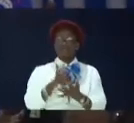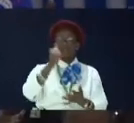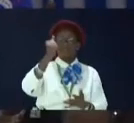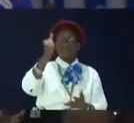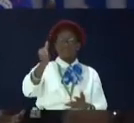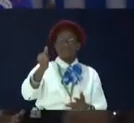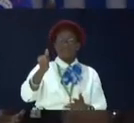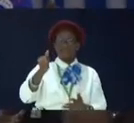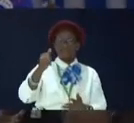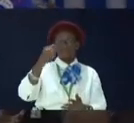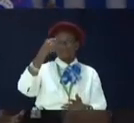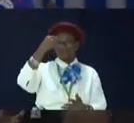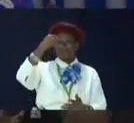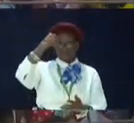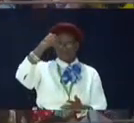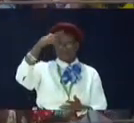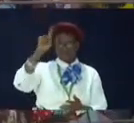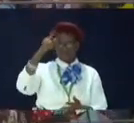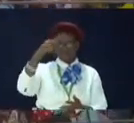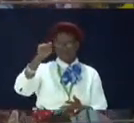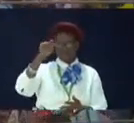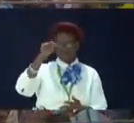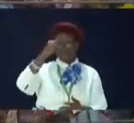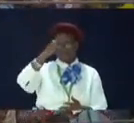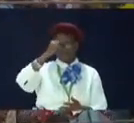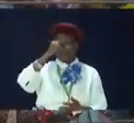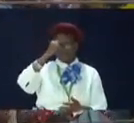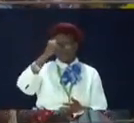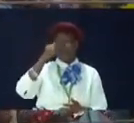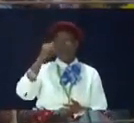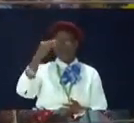For the rest of your life, be debt